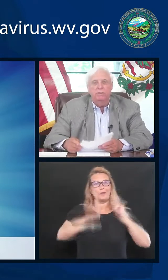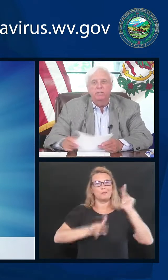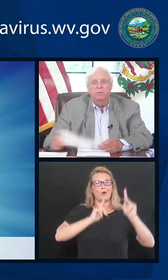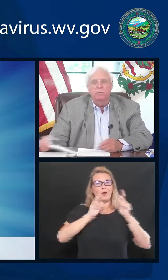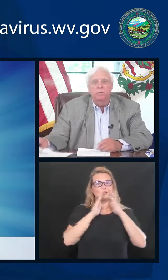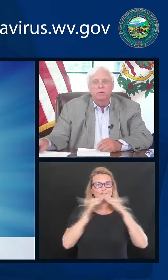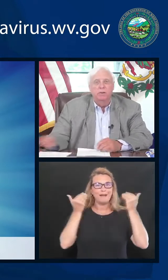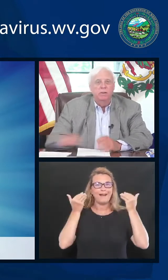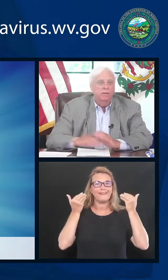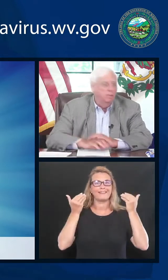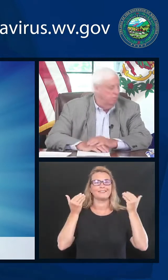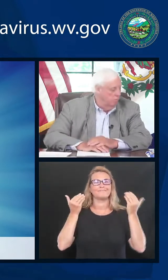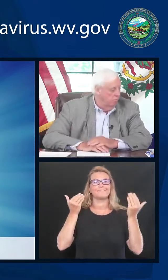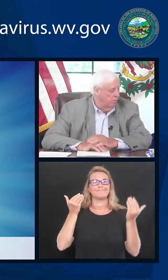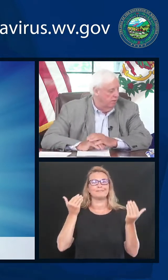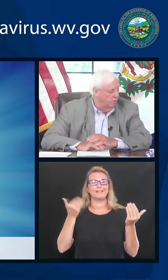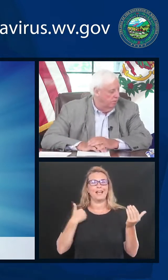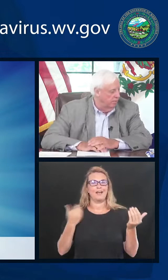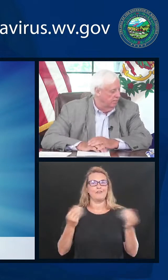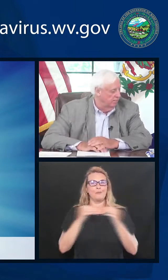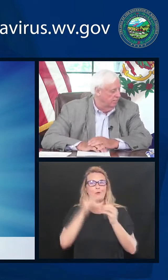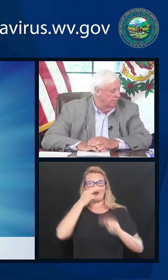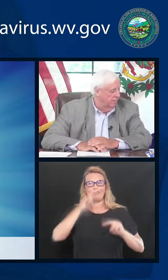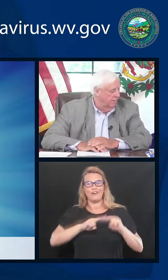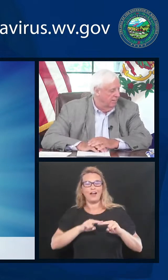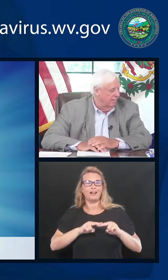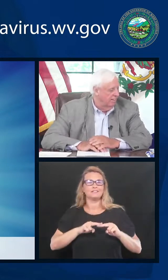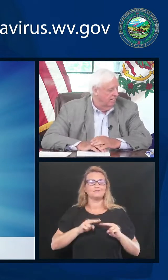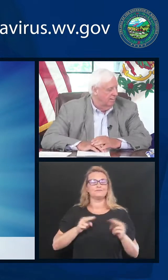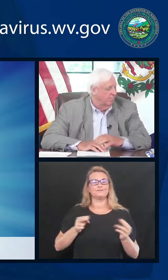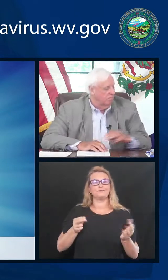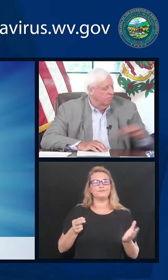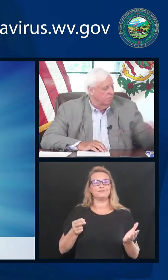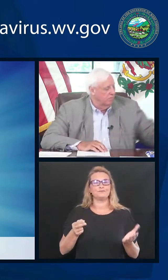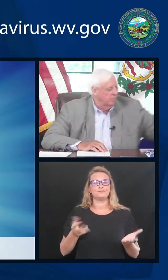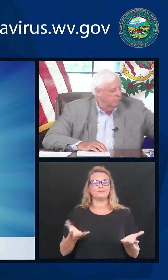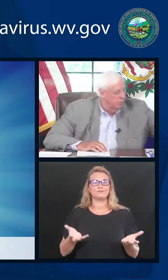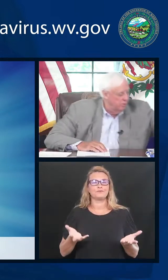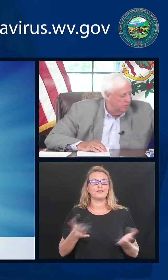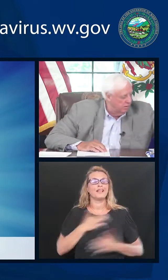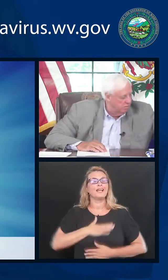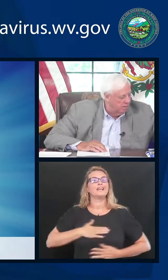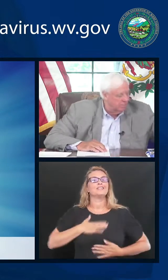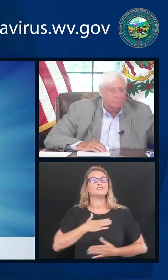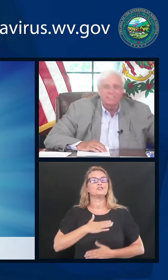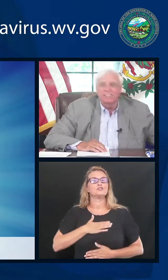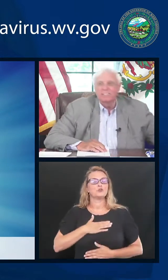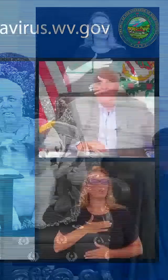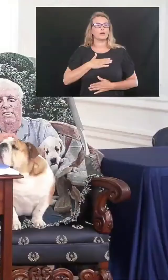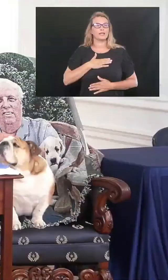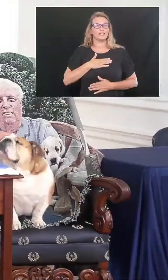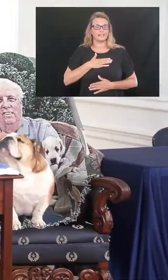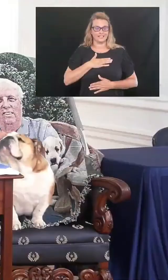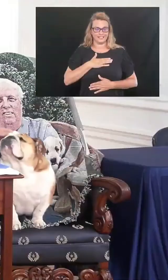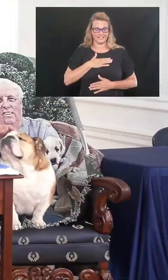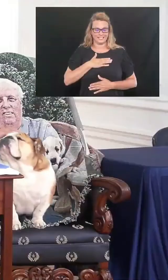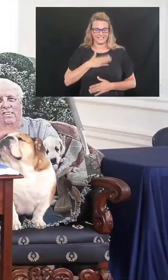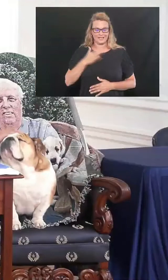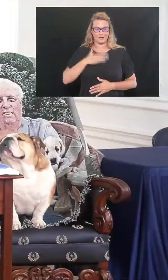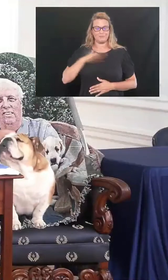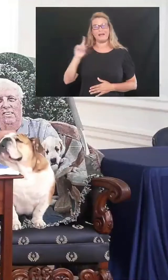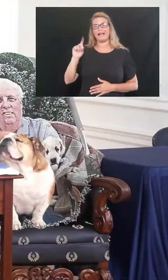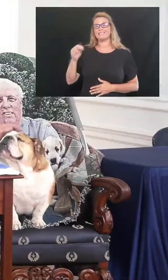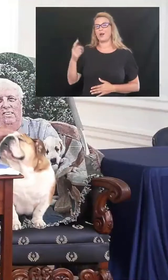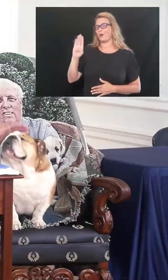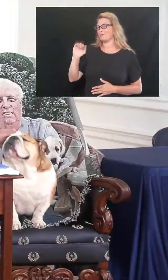have a little bit more fun with this and Jordan, you come back to this little girl and